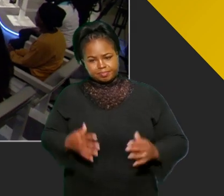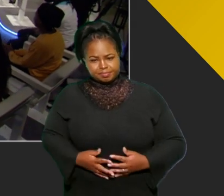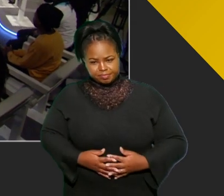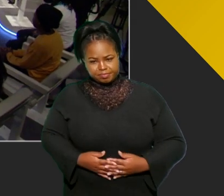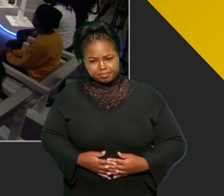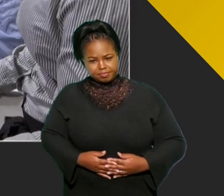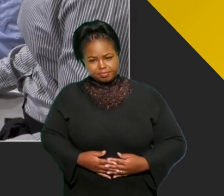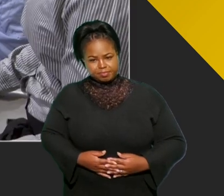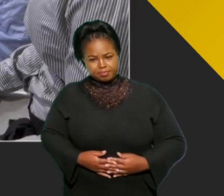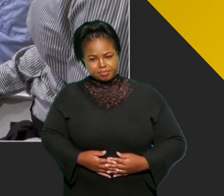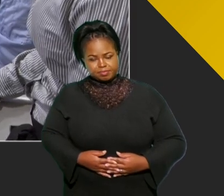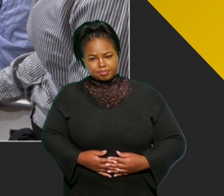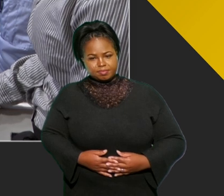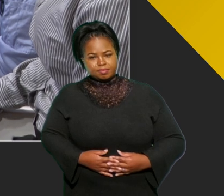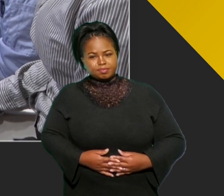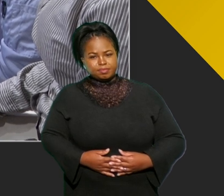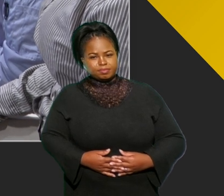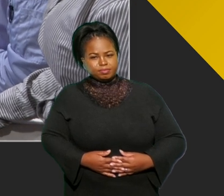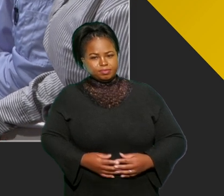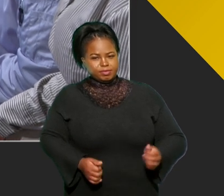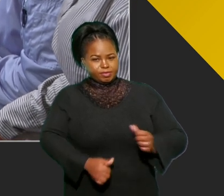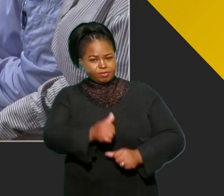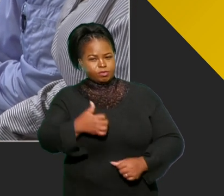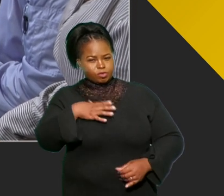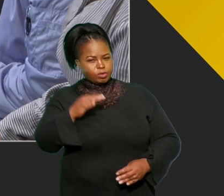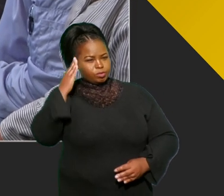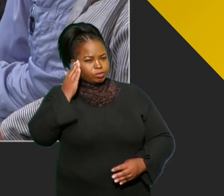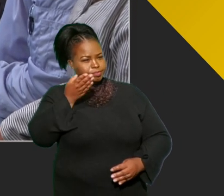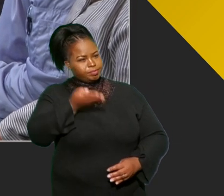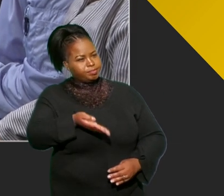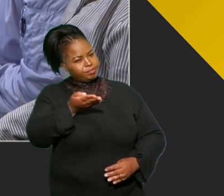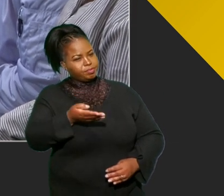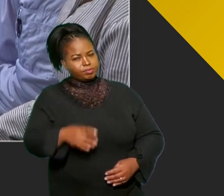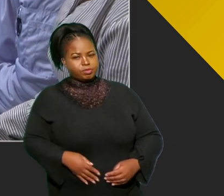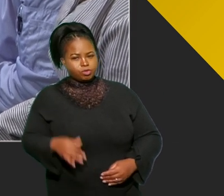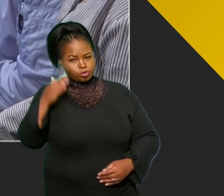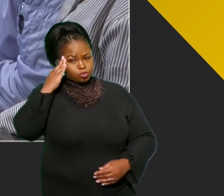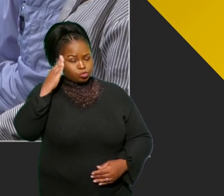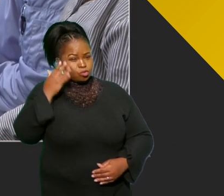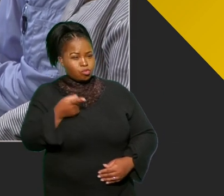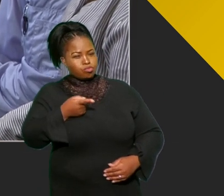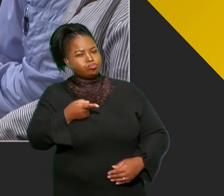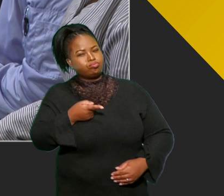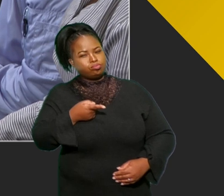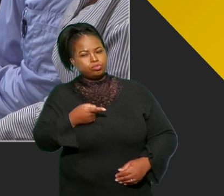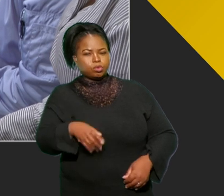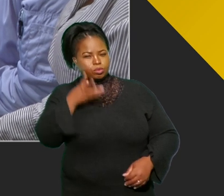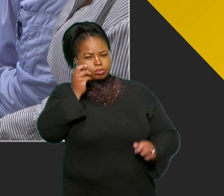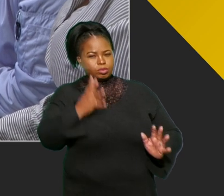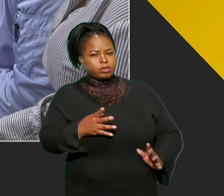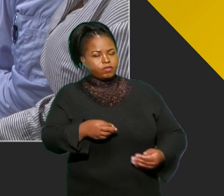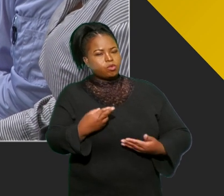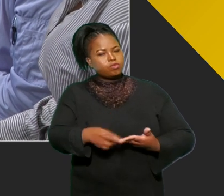So last kala khona ukuthi sizwe kulaba khona namhlanje futhi wami sengibuza ukuthi do you know how much a student pays for